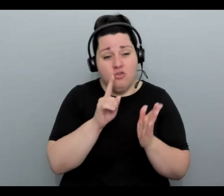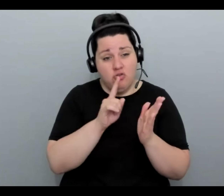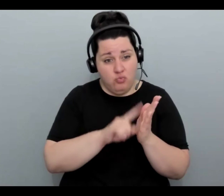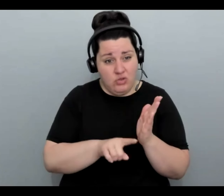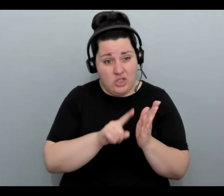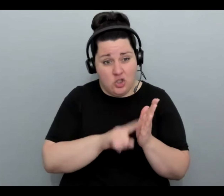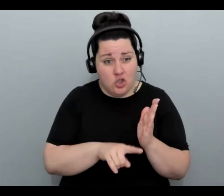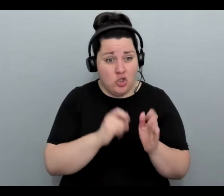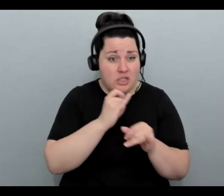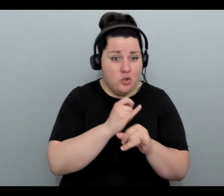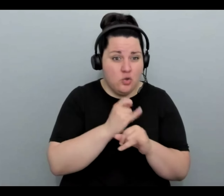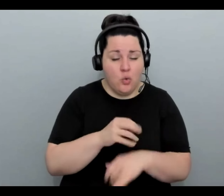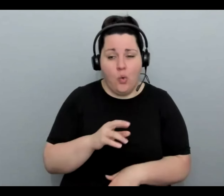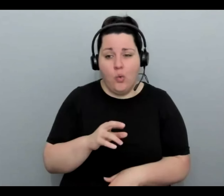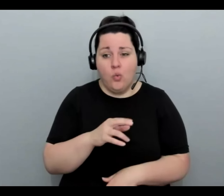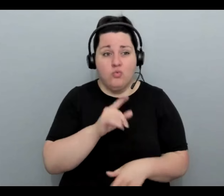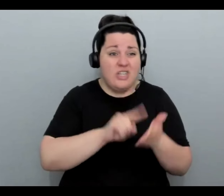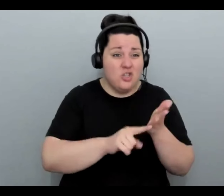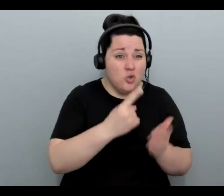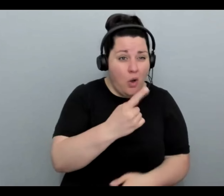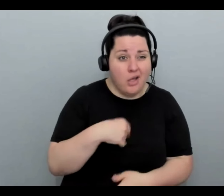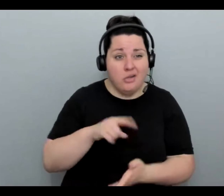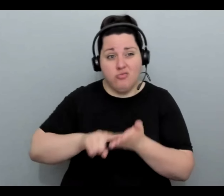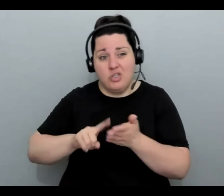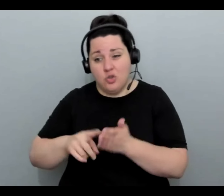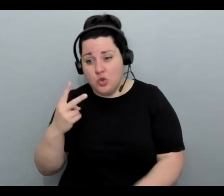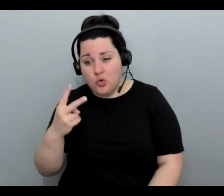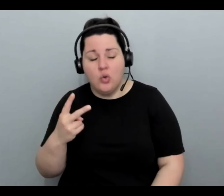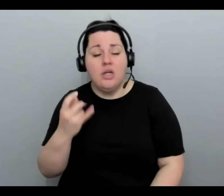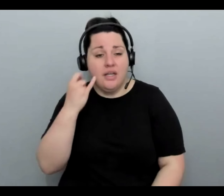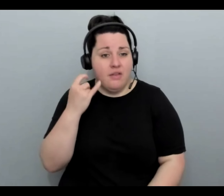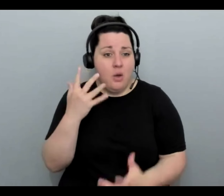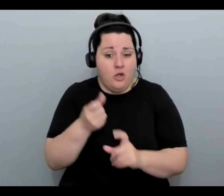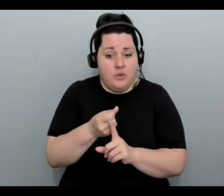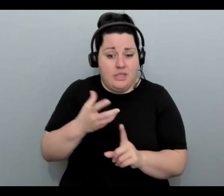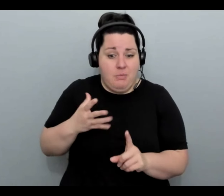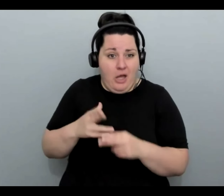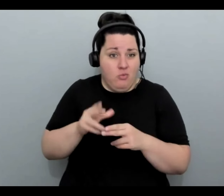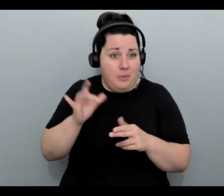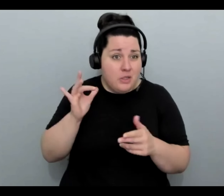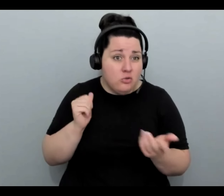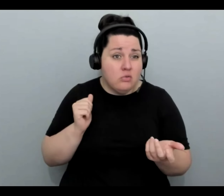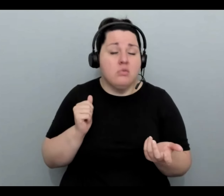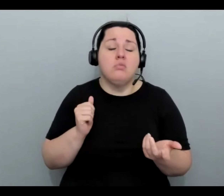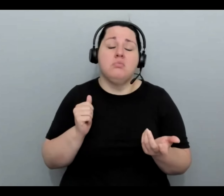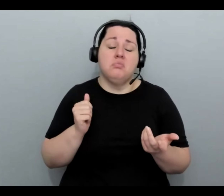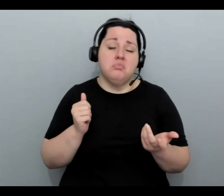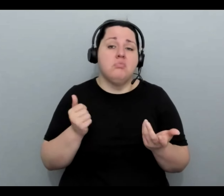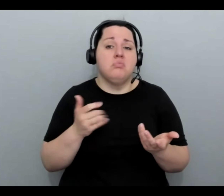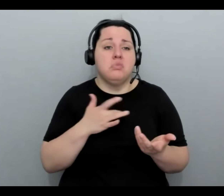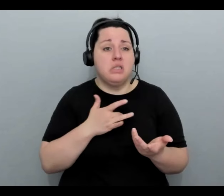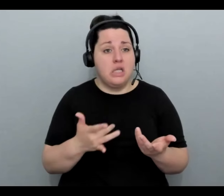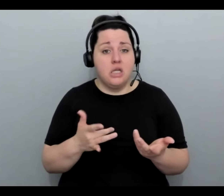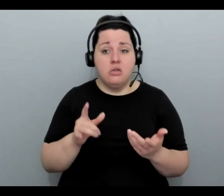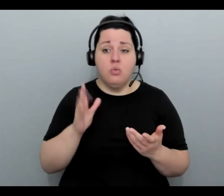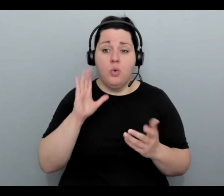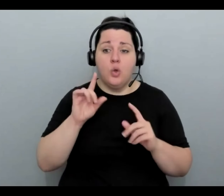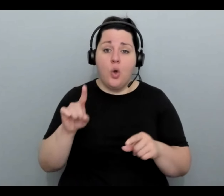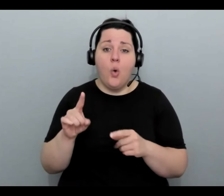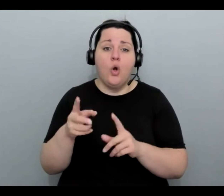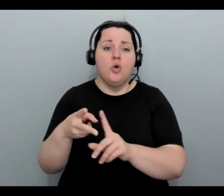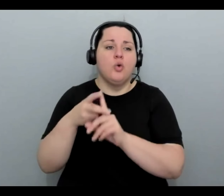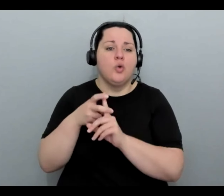or research 2 institution, and they're looking to expand their reputations, they tend to go out and recruit what's called